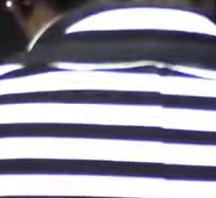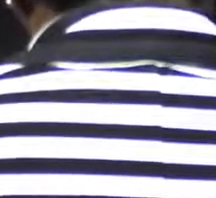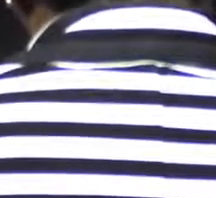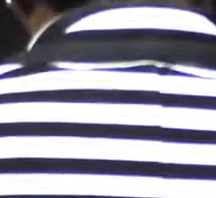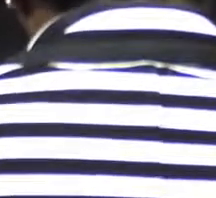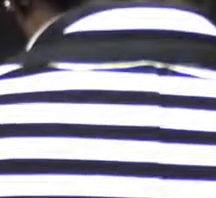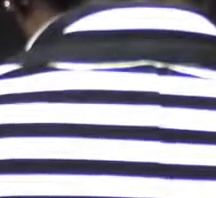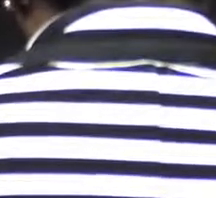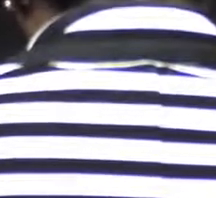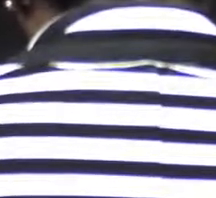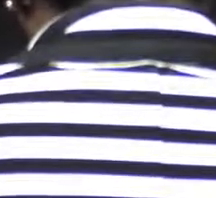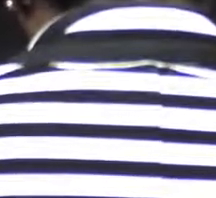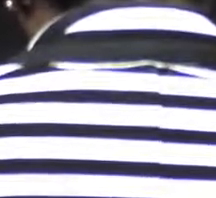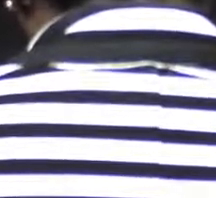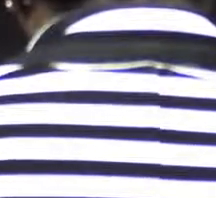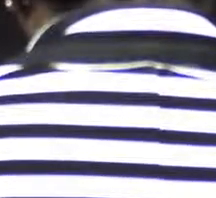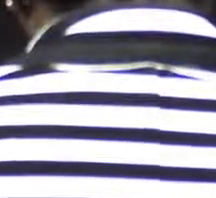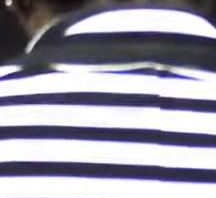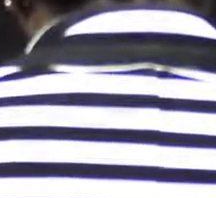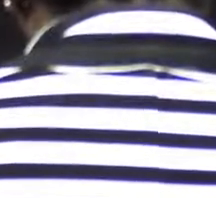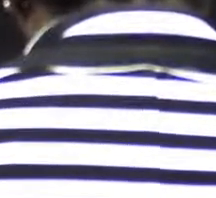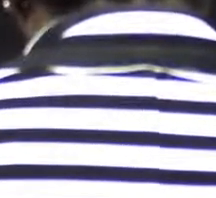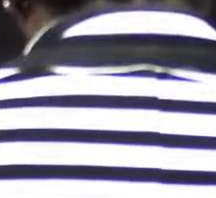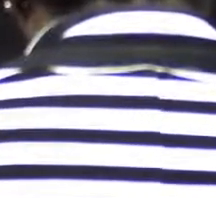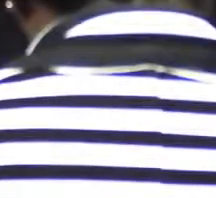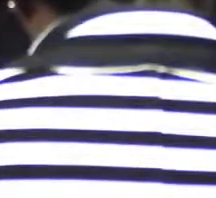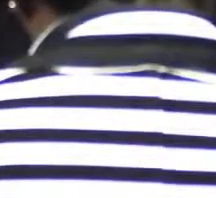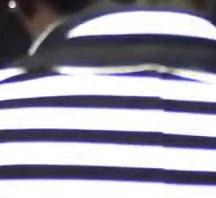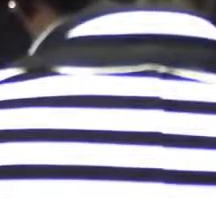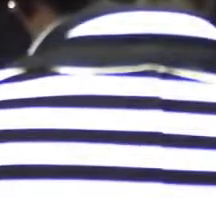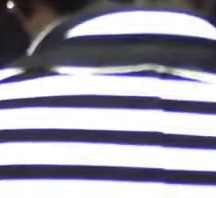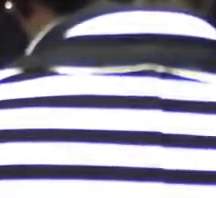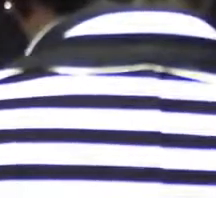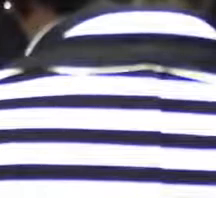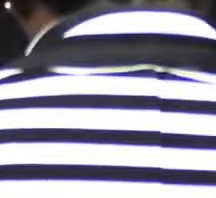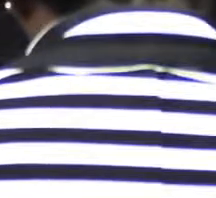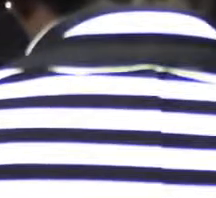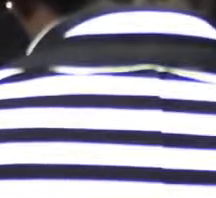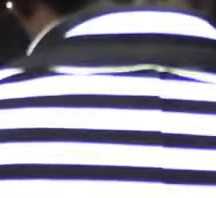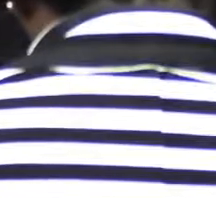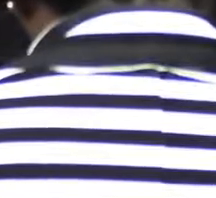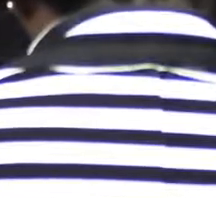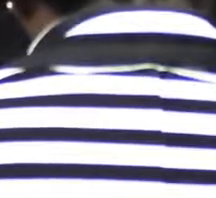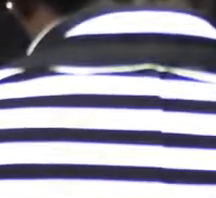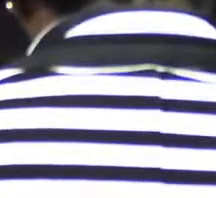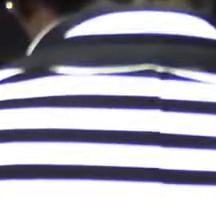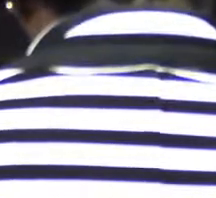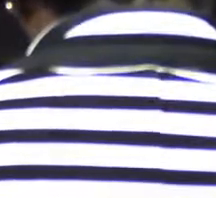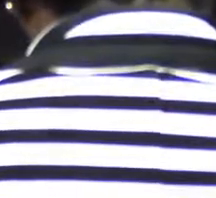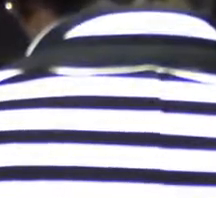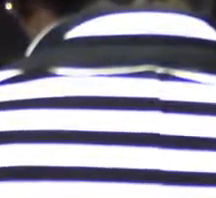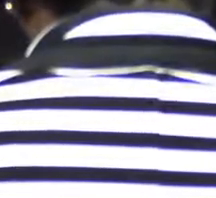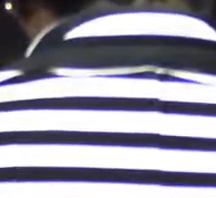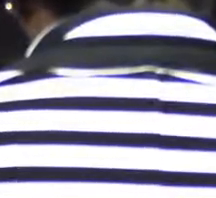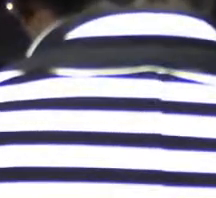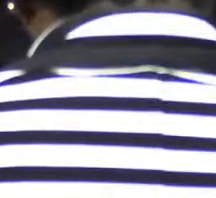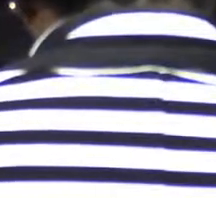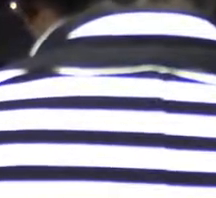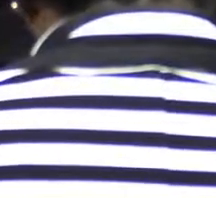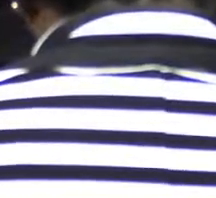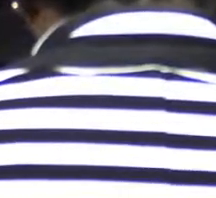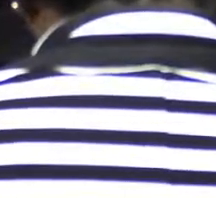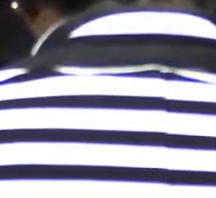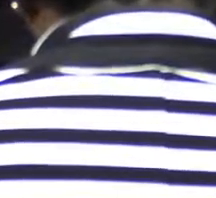kuwe. Sithakekho fana nawe. Akekho linganiswa nawe. Moyo ingcwele siyabonga uyisithandwa